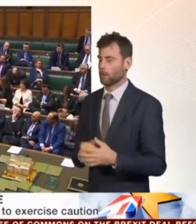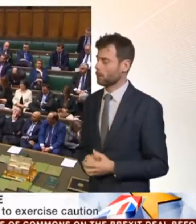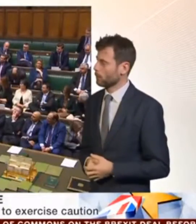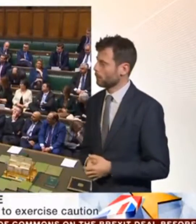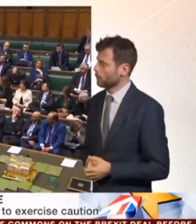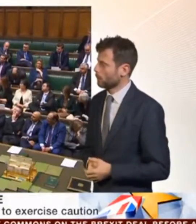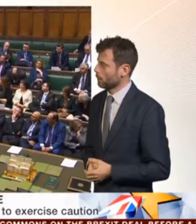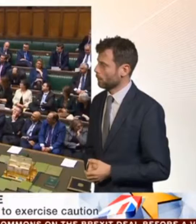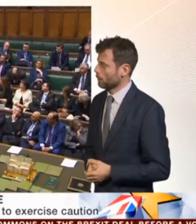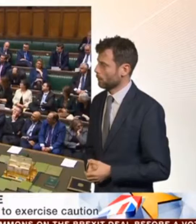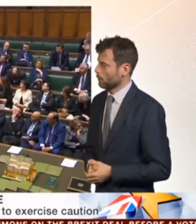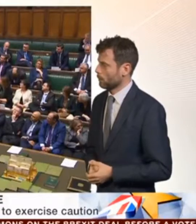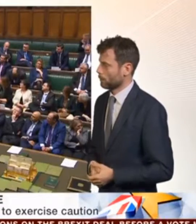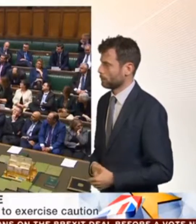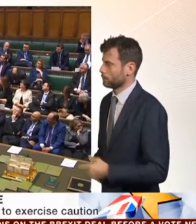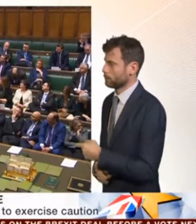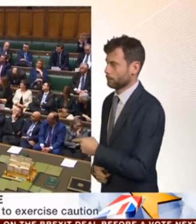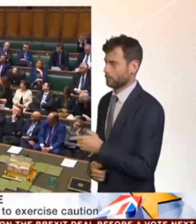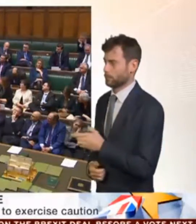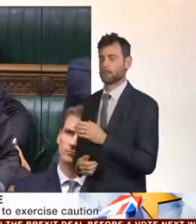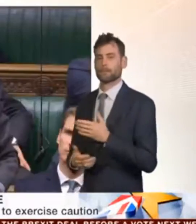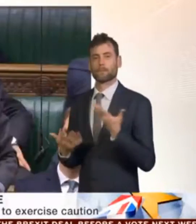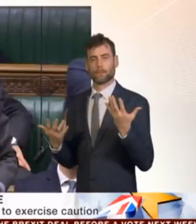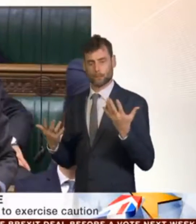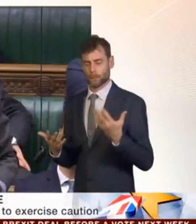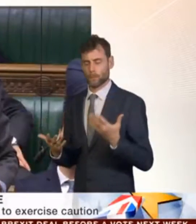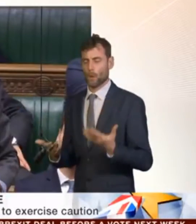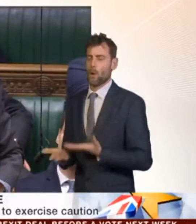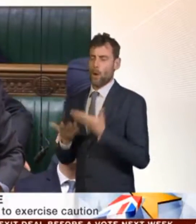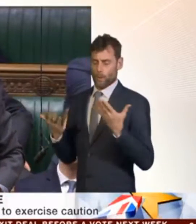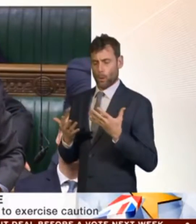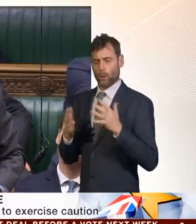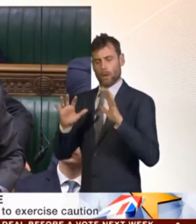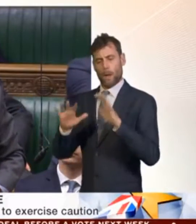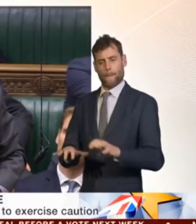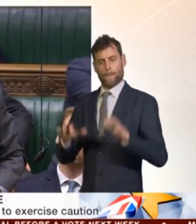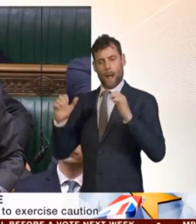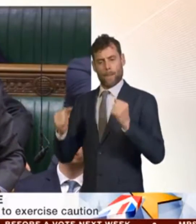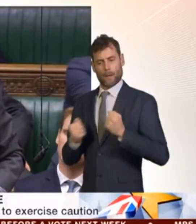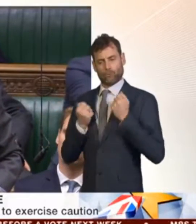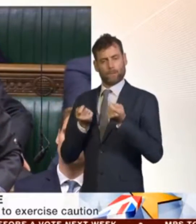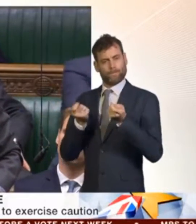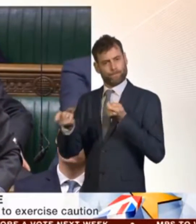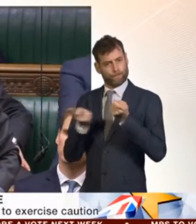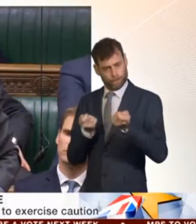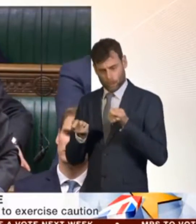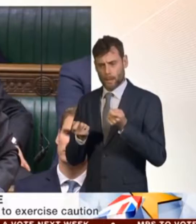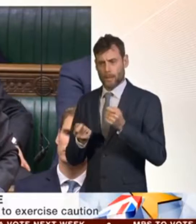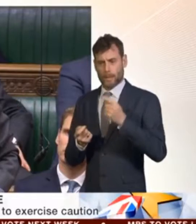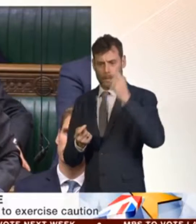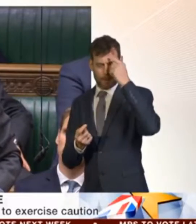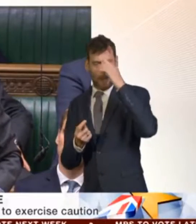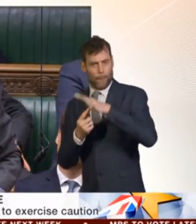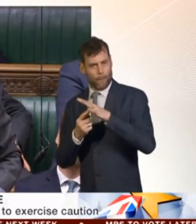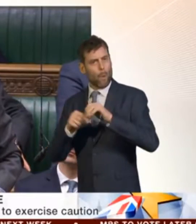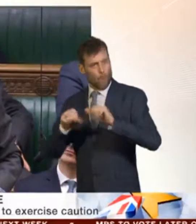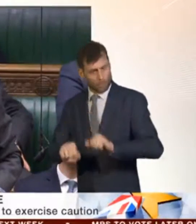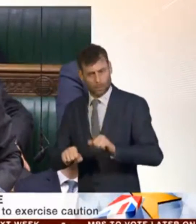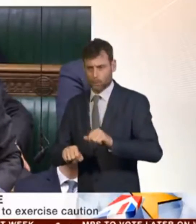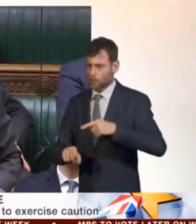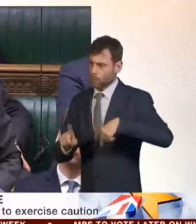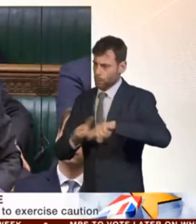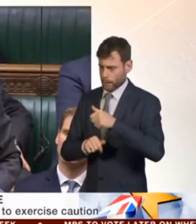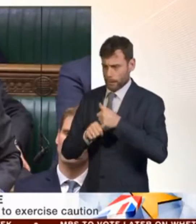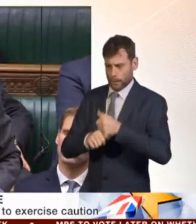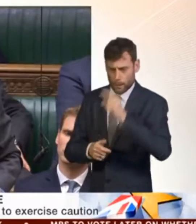Obviously, parliamentary sovereignty and the duty of government to obey motions is extremely important to this House. But my honourable friend is